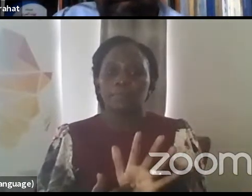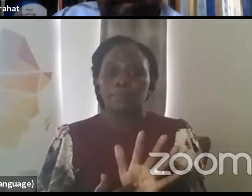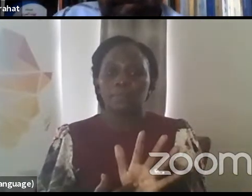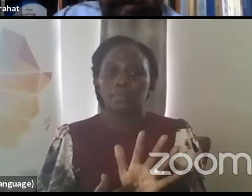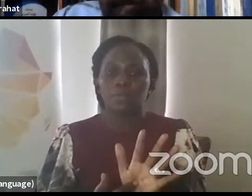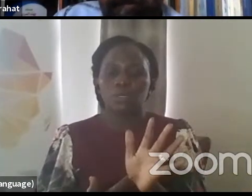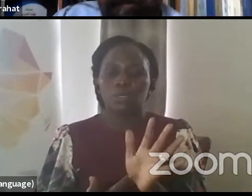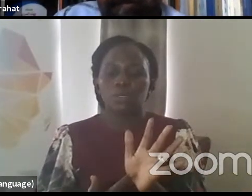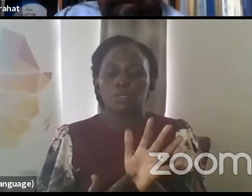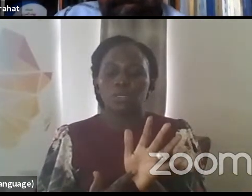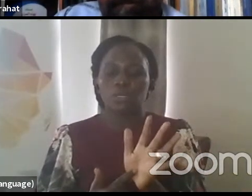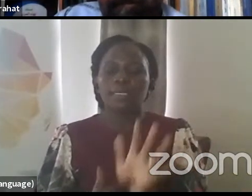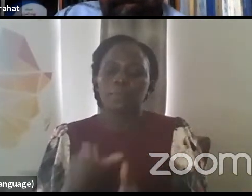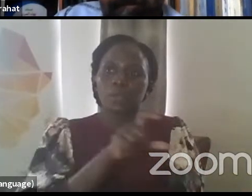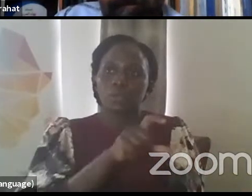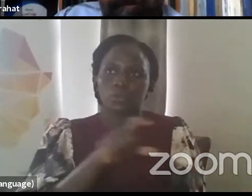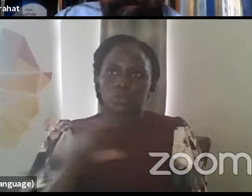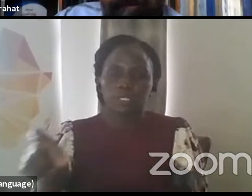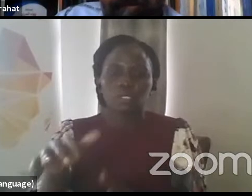or the weak